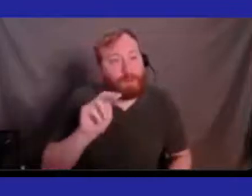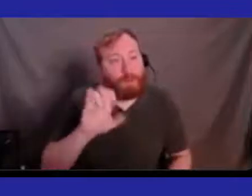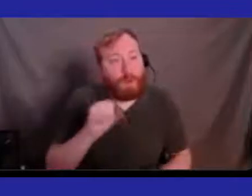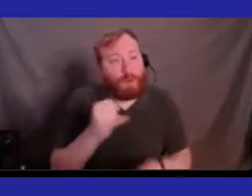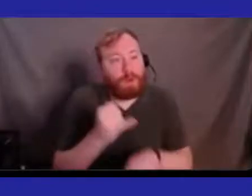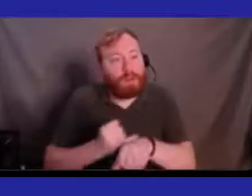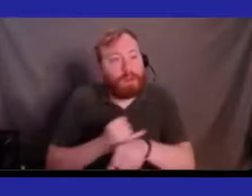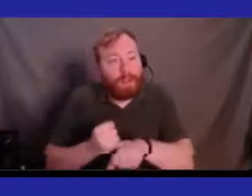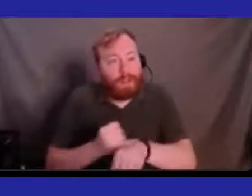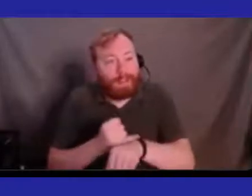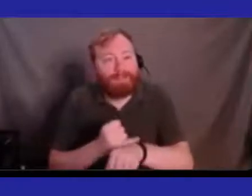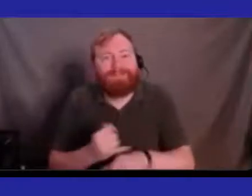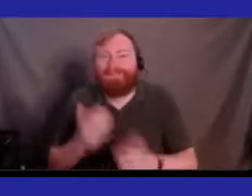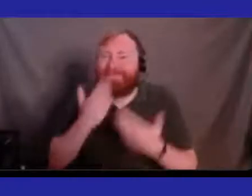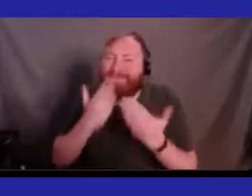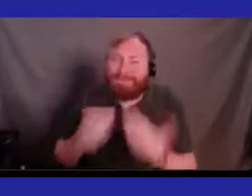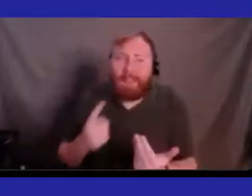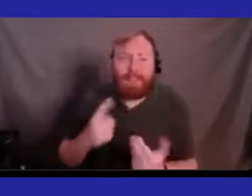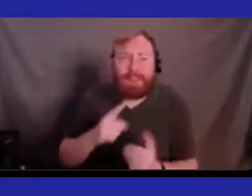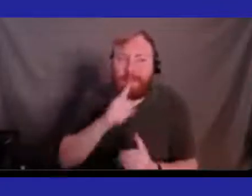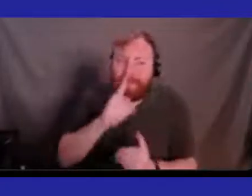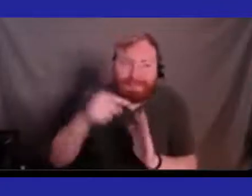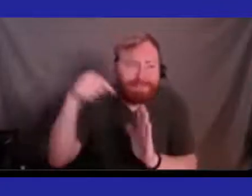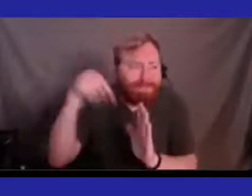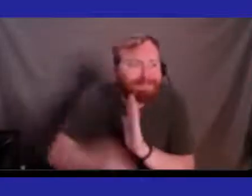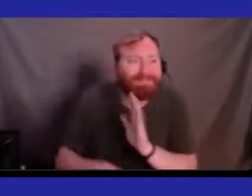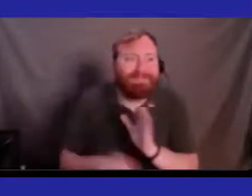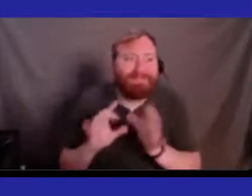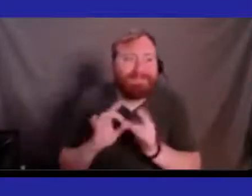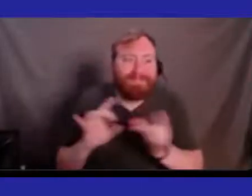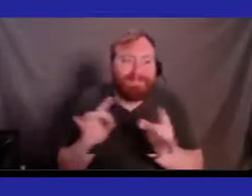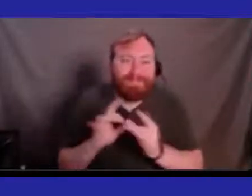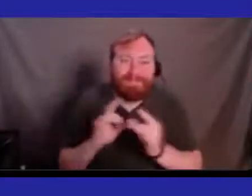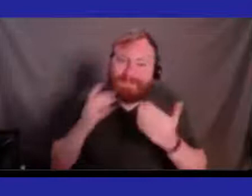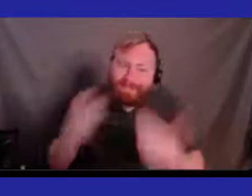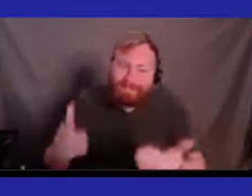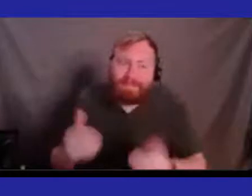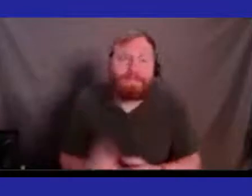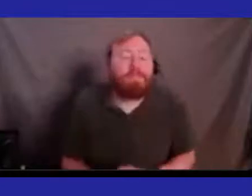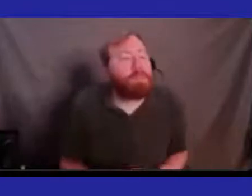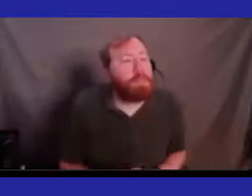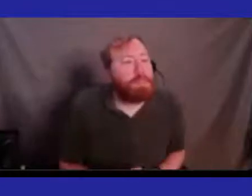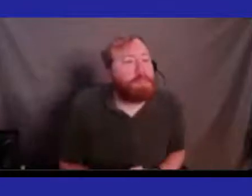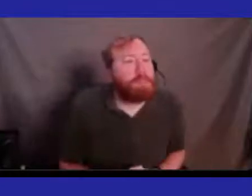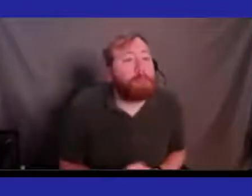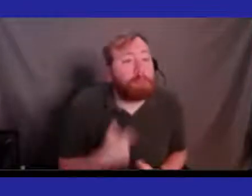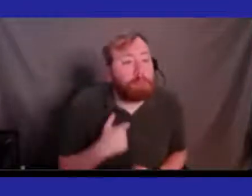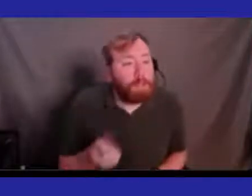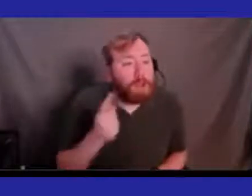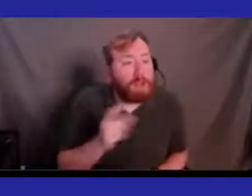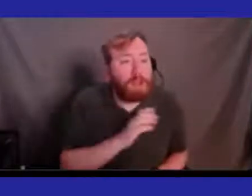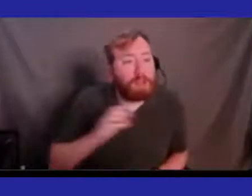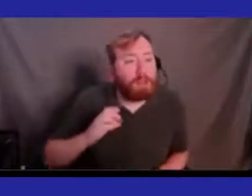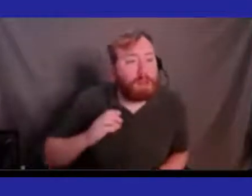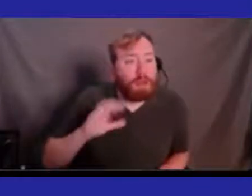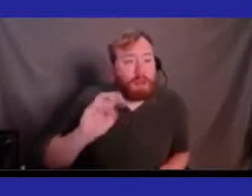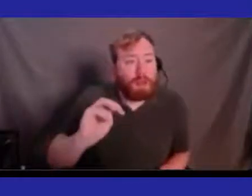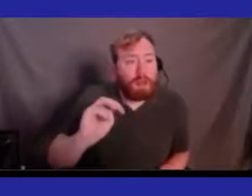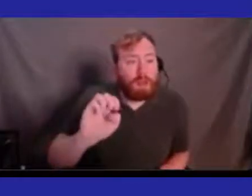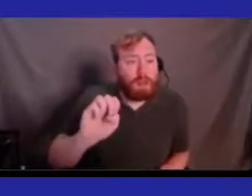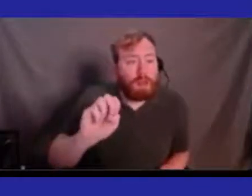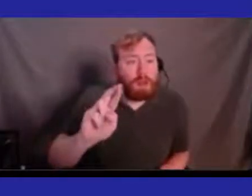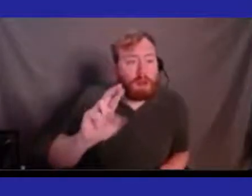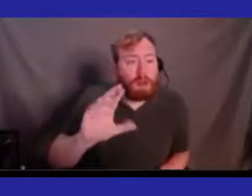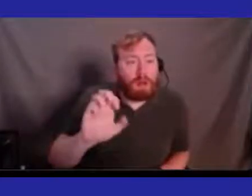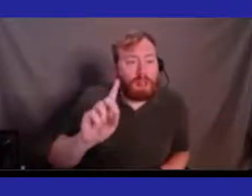your very detailed comments. Thank you. I understand. Thank you. Thank you. I understand Councilmember Mercedes Narcisse is